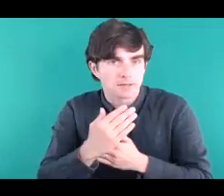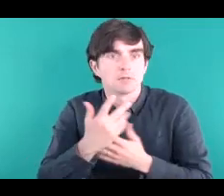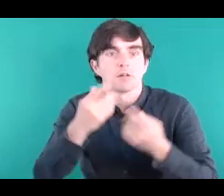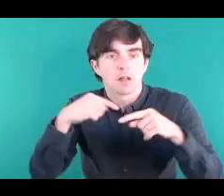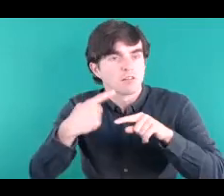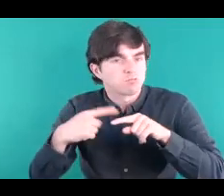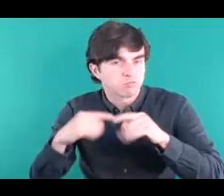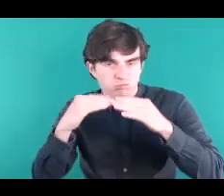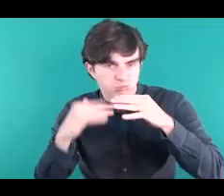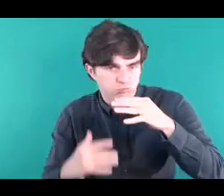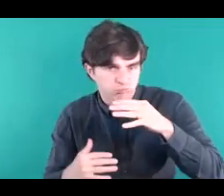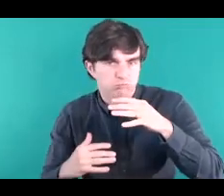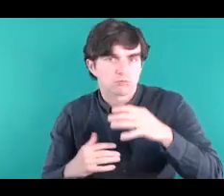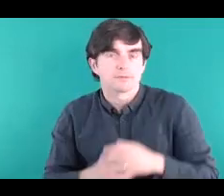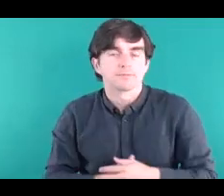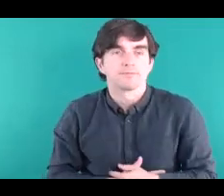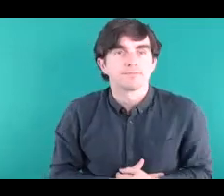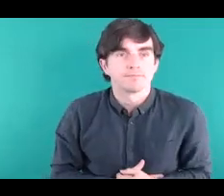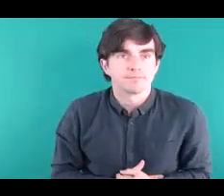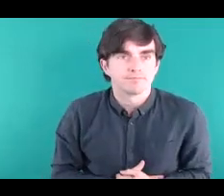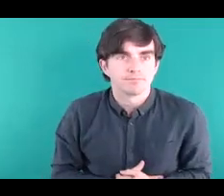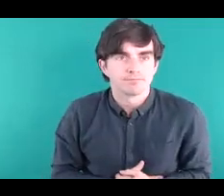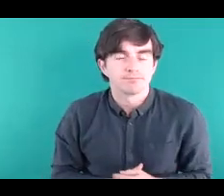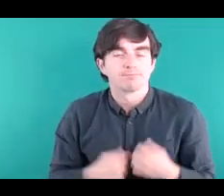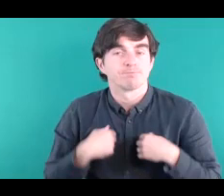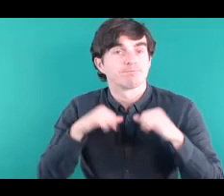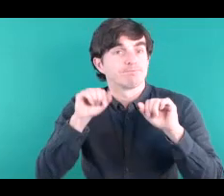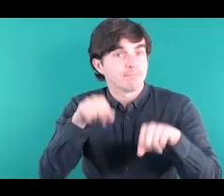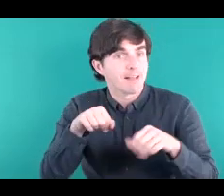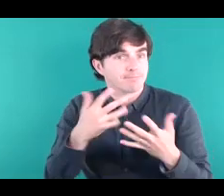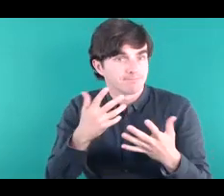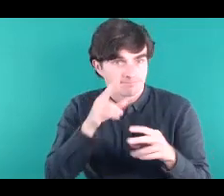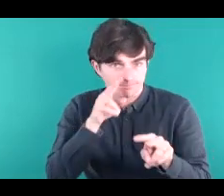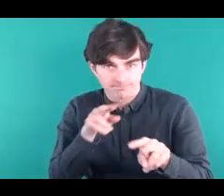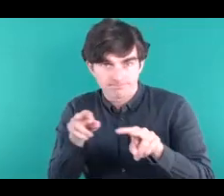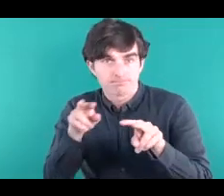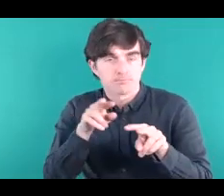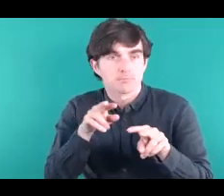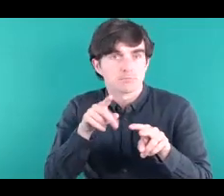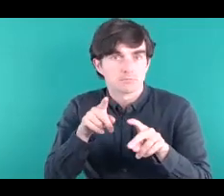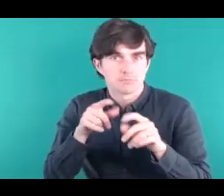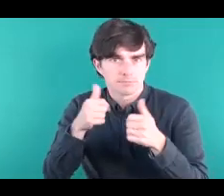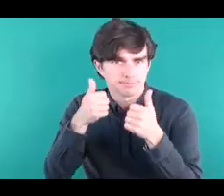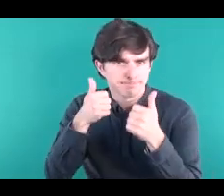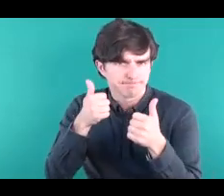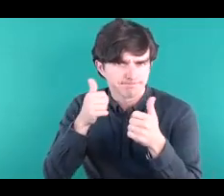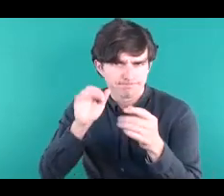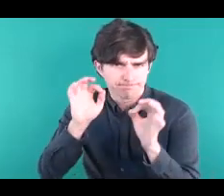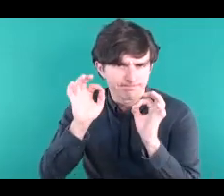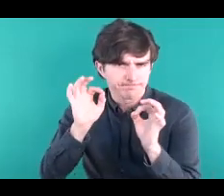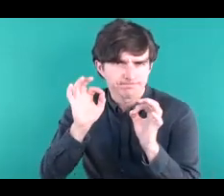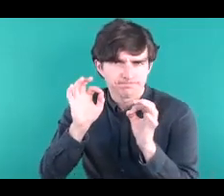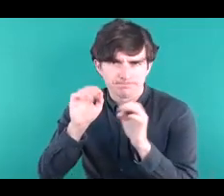we can say this is not ideal probably in terms of sampling, but we